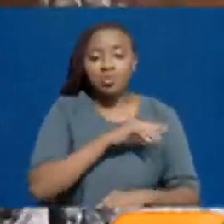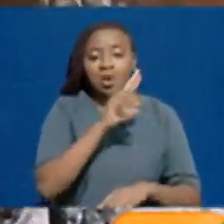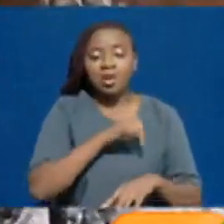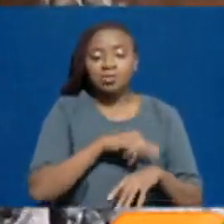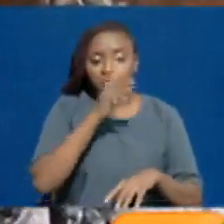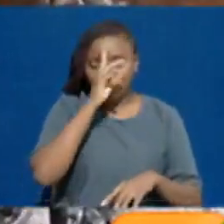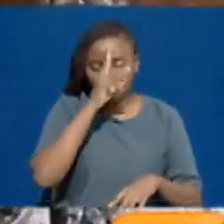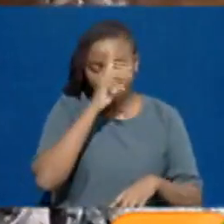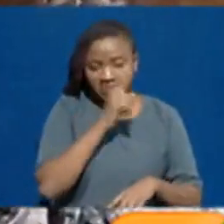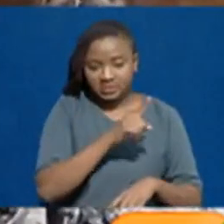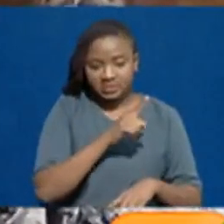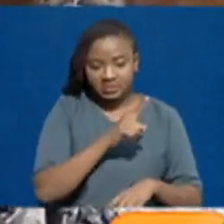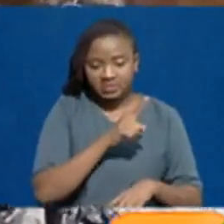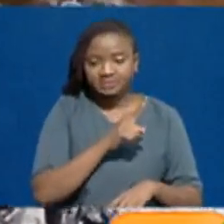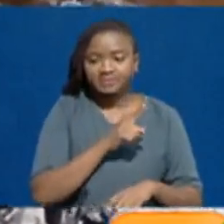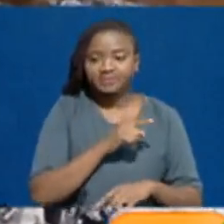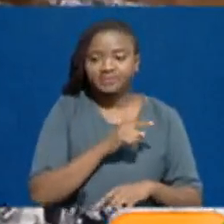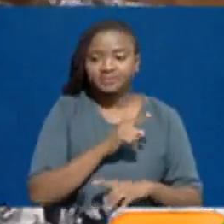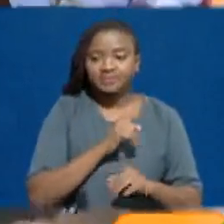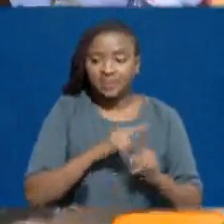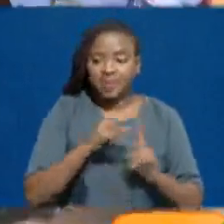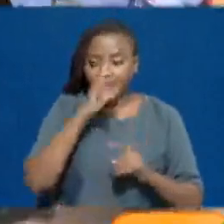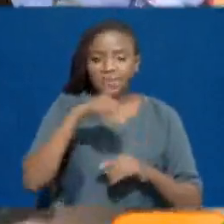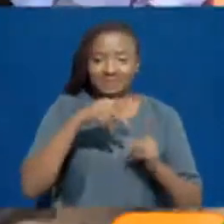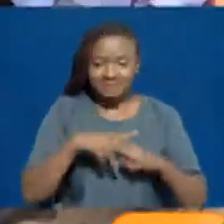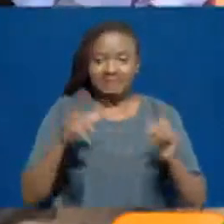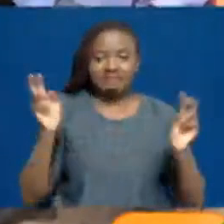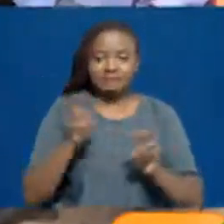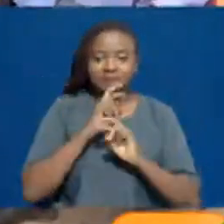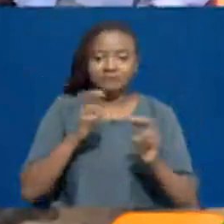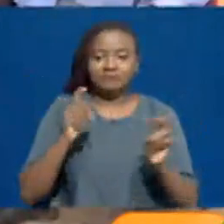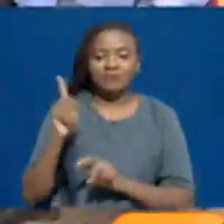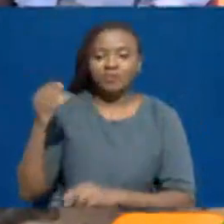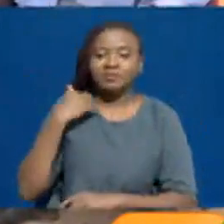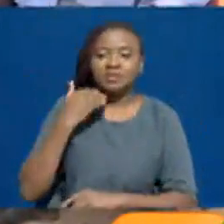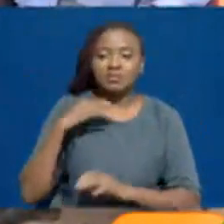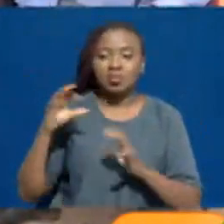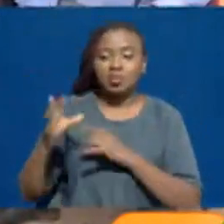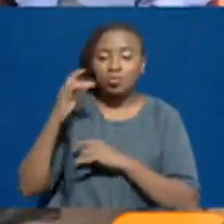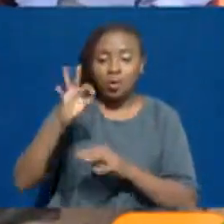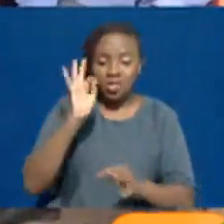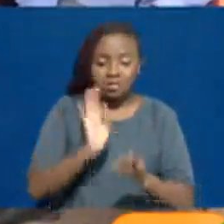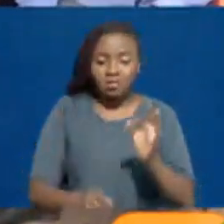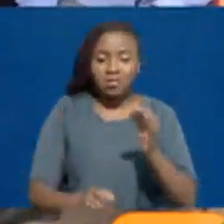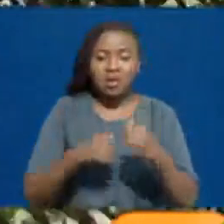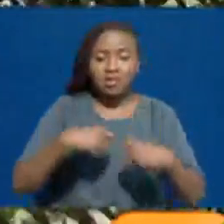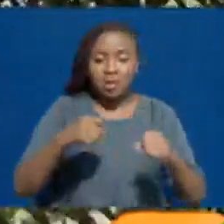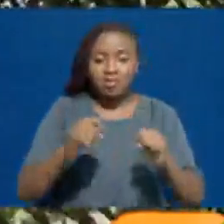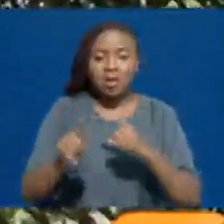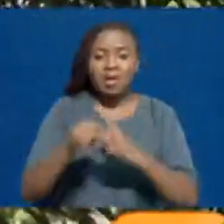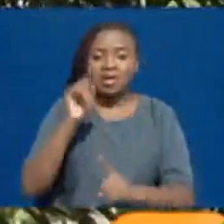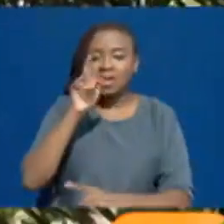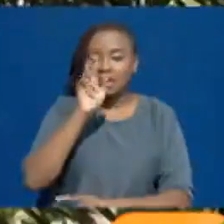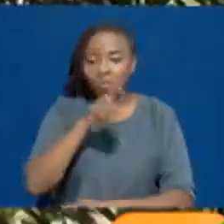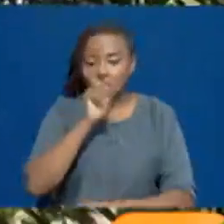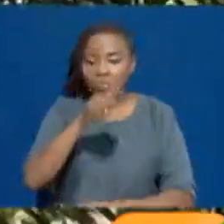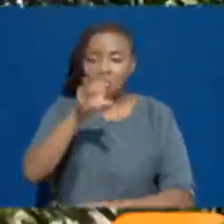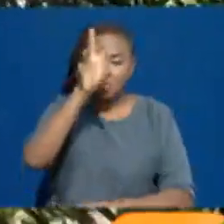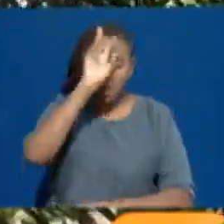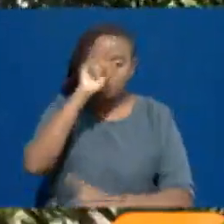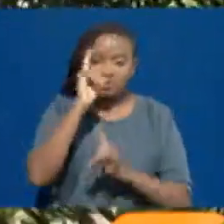Reservist. Police say they have started a manhunt for the attackers, who also burnt a motorcycle, slaughtered a chicken and goats, and